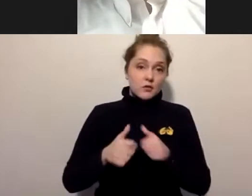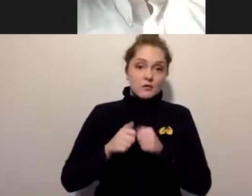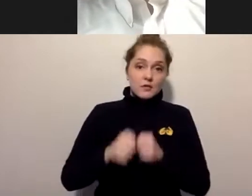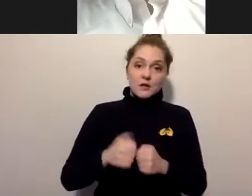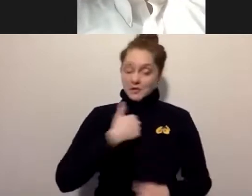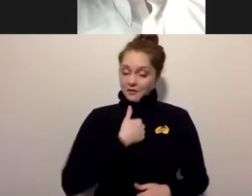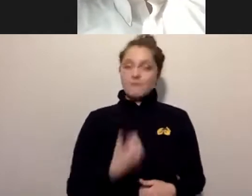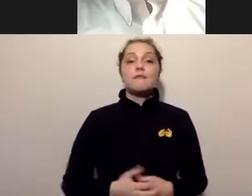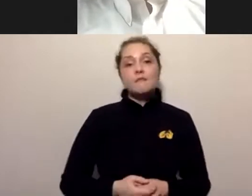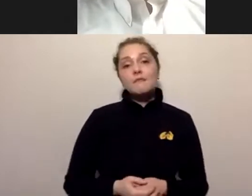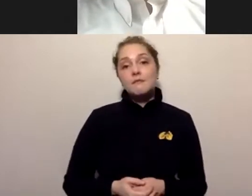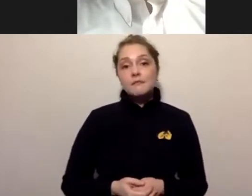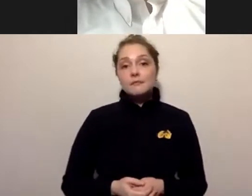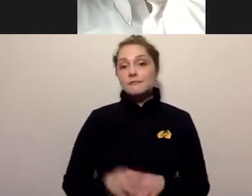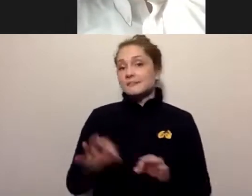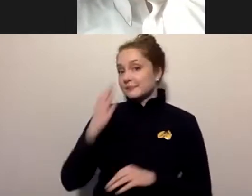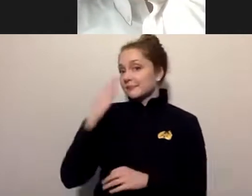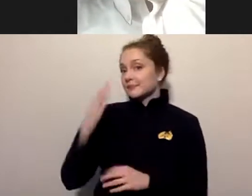personally. Great, thank you.